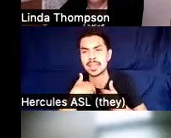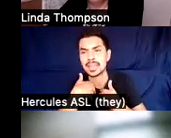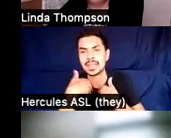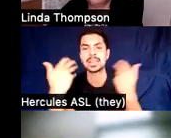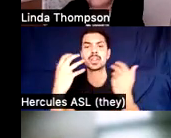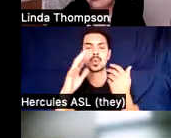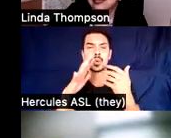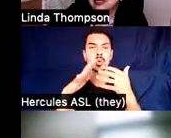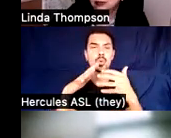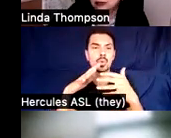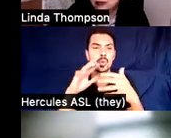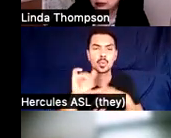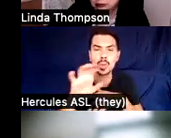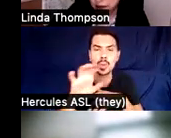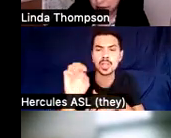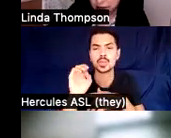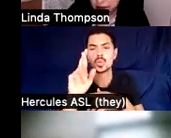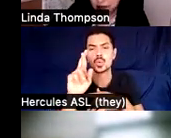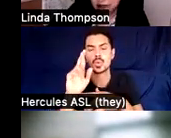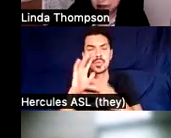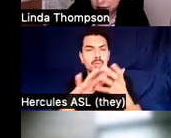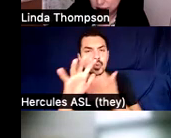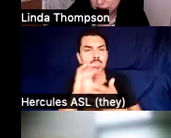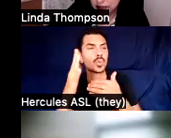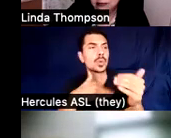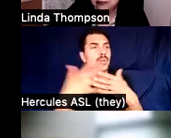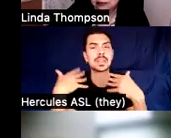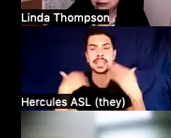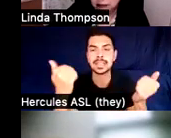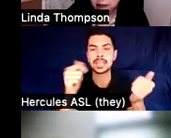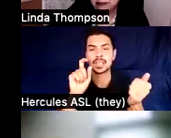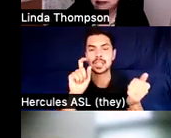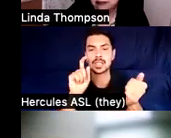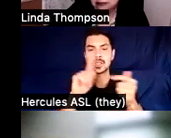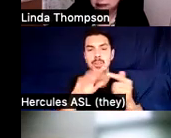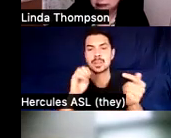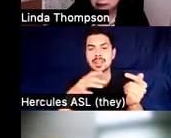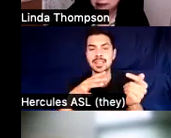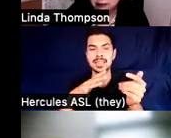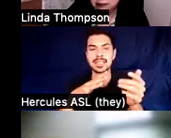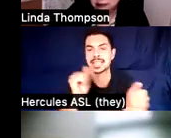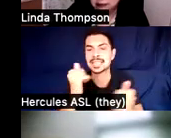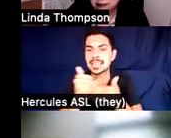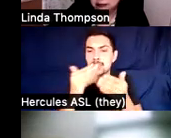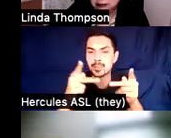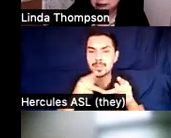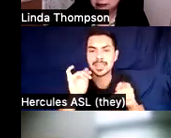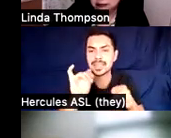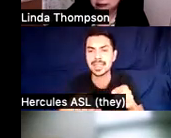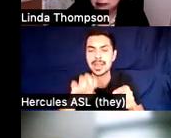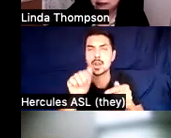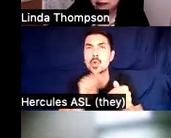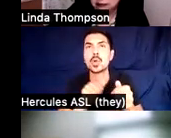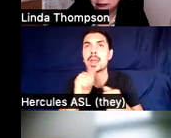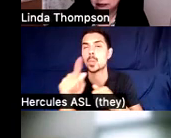or rage or confusion or whatever feeling it is to be taken someplace that can't hurt anybody else, right? So it